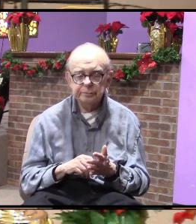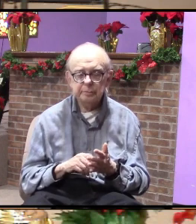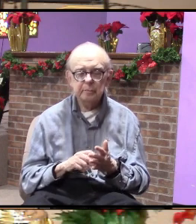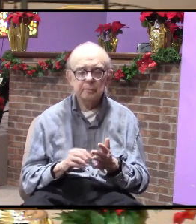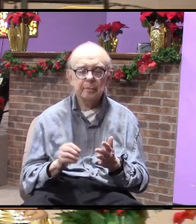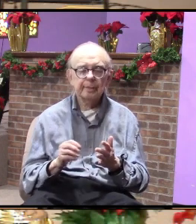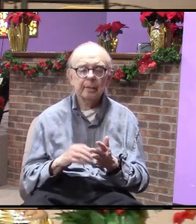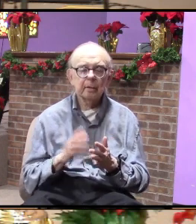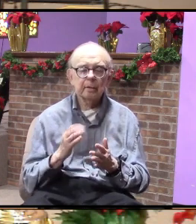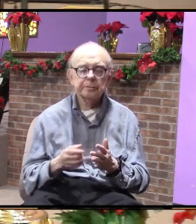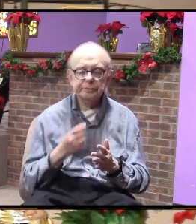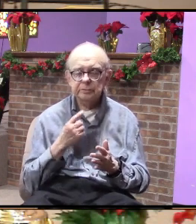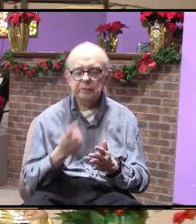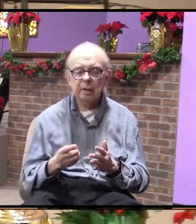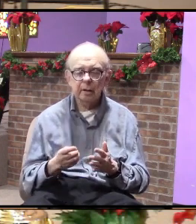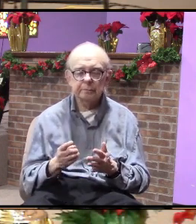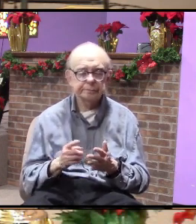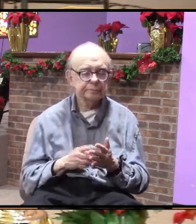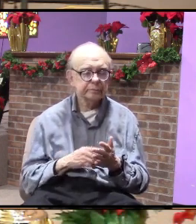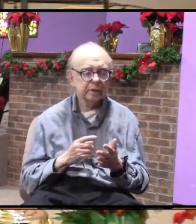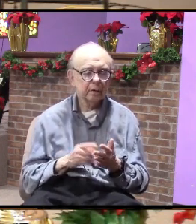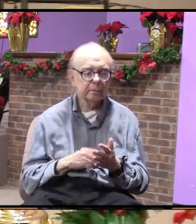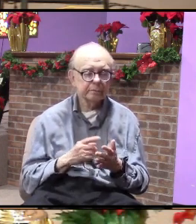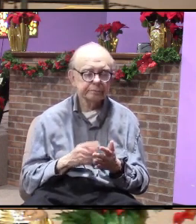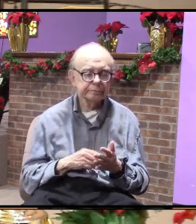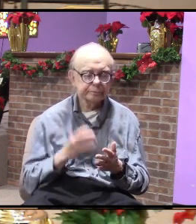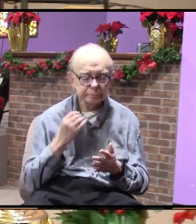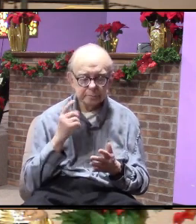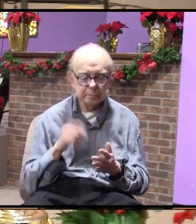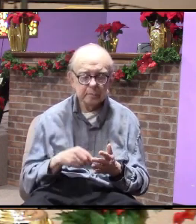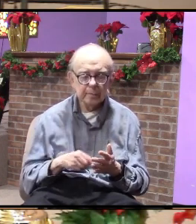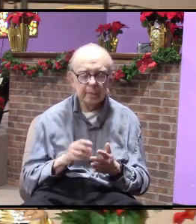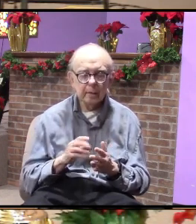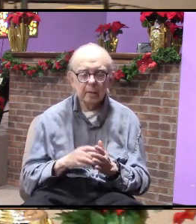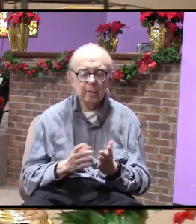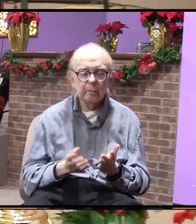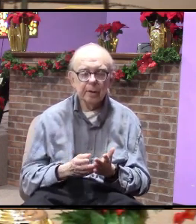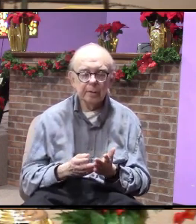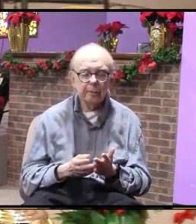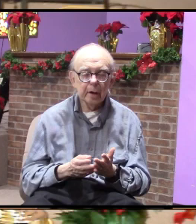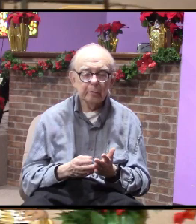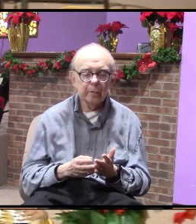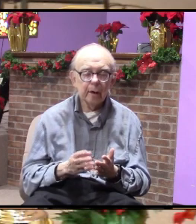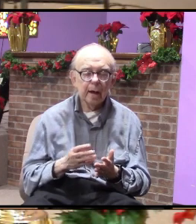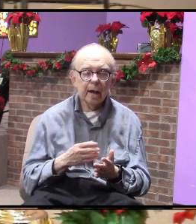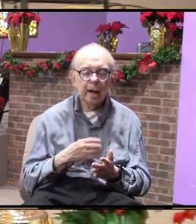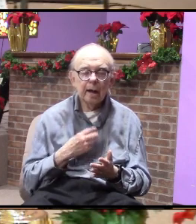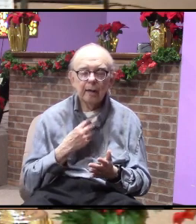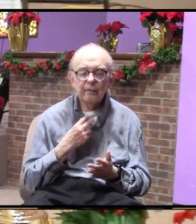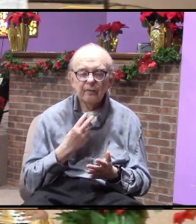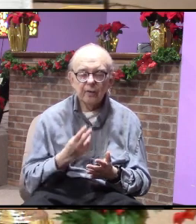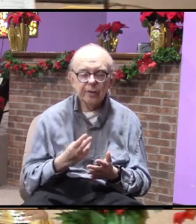And that's why I say to you sometimes that you need to read the Bible out loud.